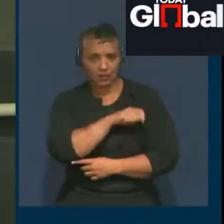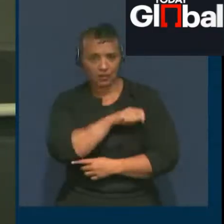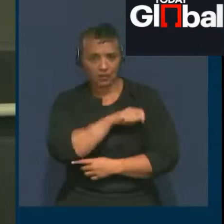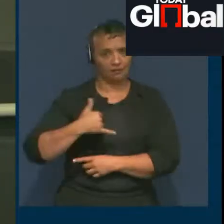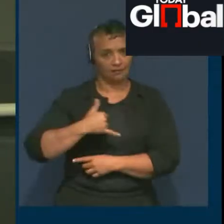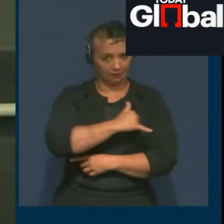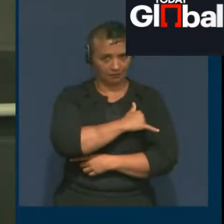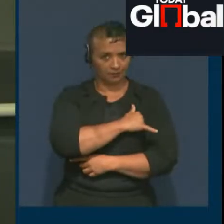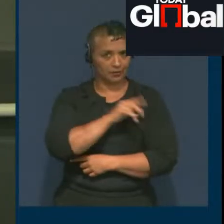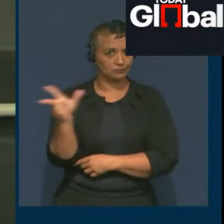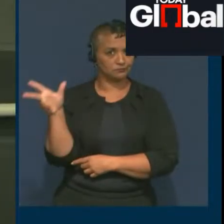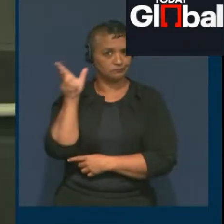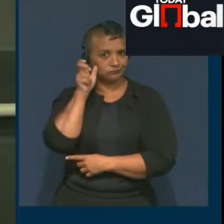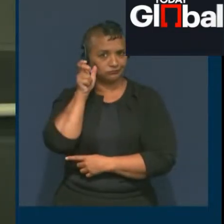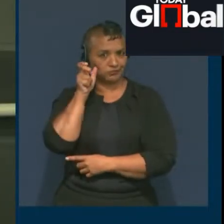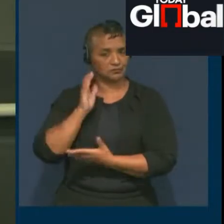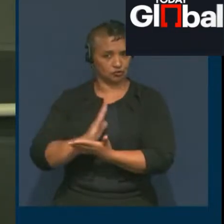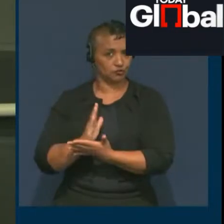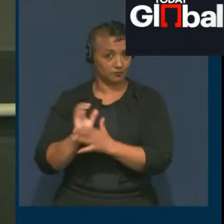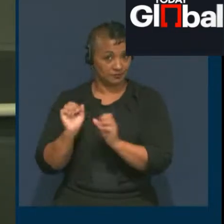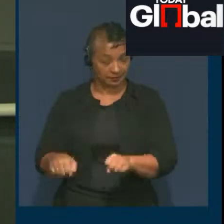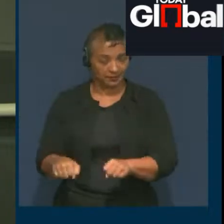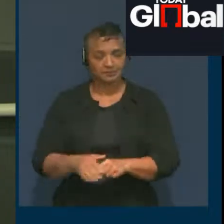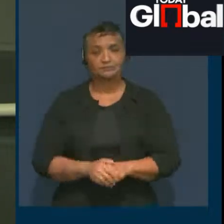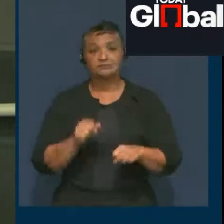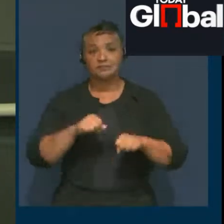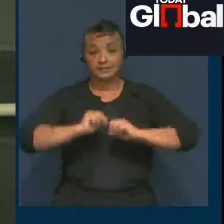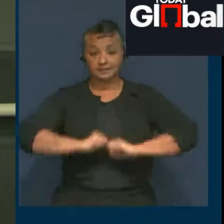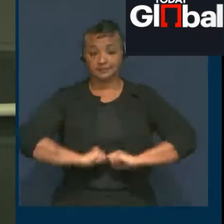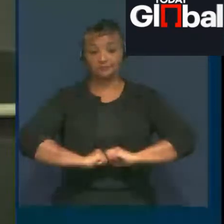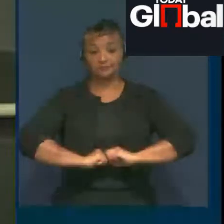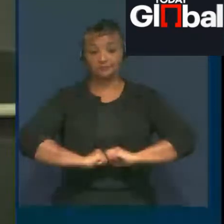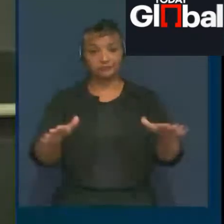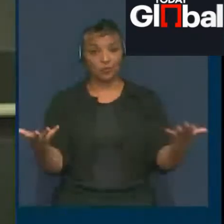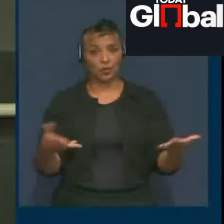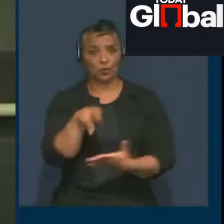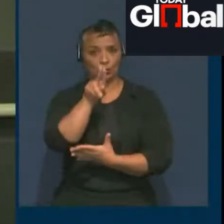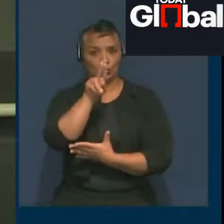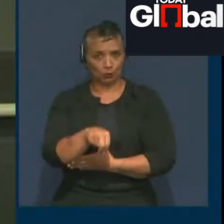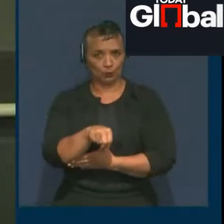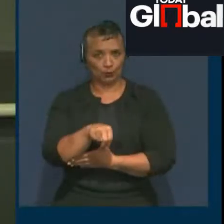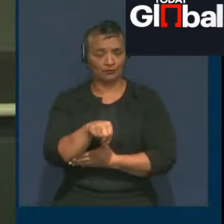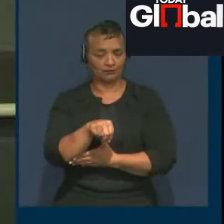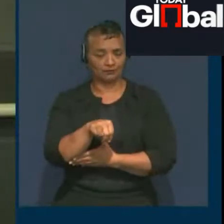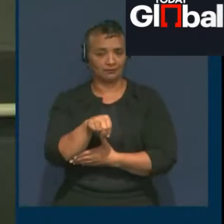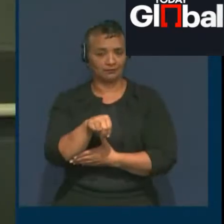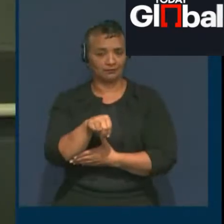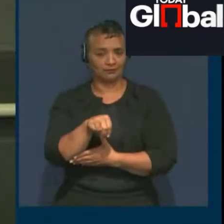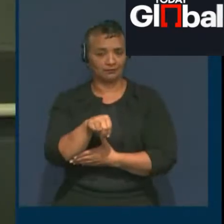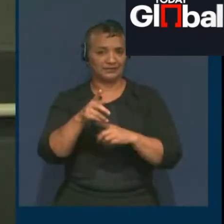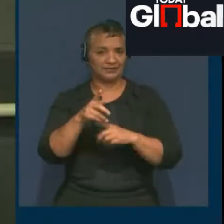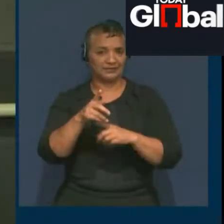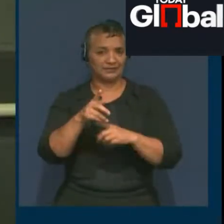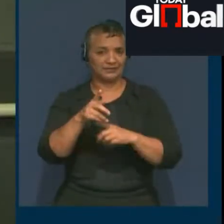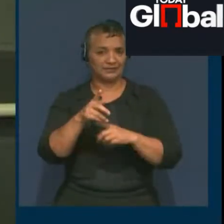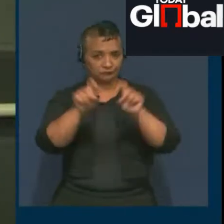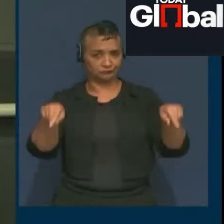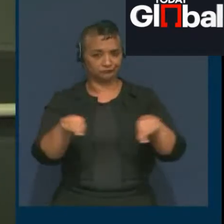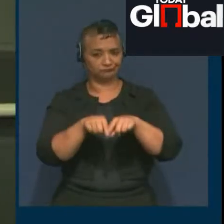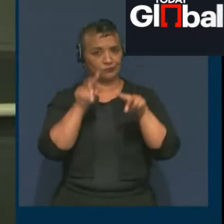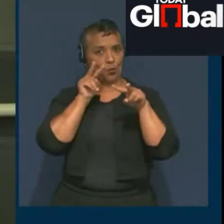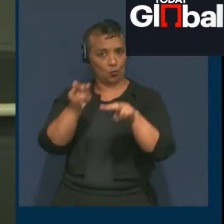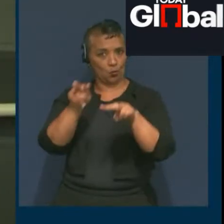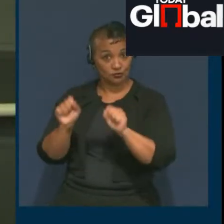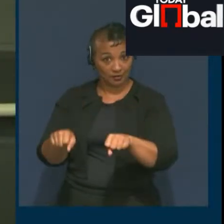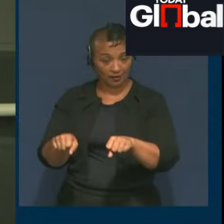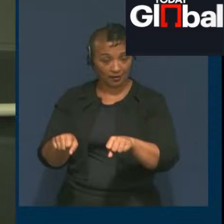available. This meeting is also webcast on UN Web TV. The consideration of the initial will